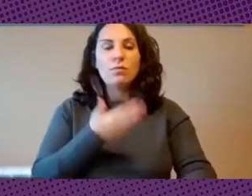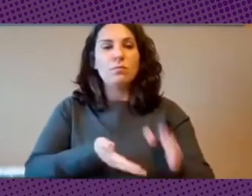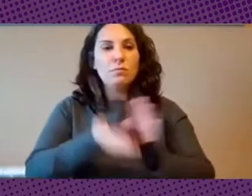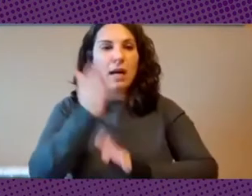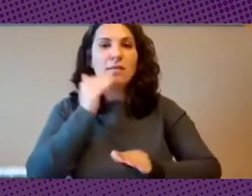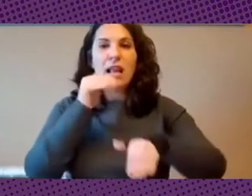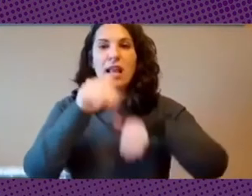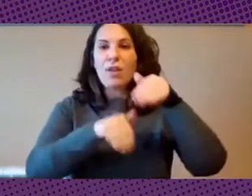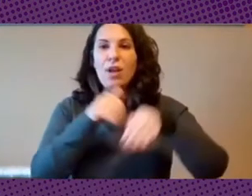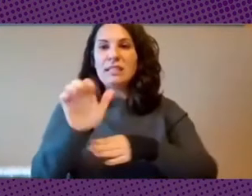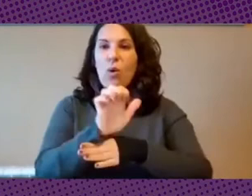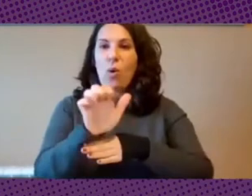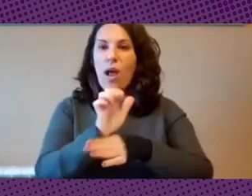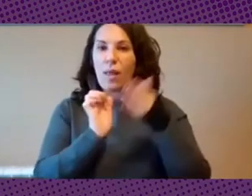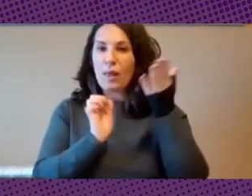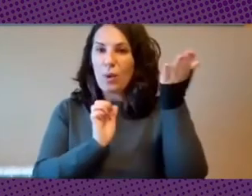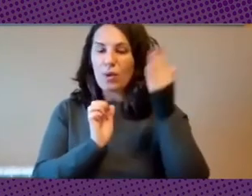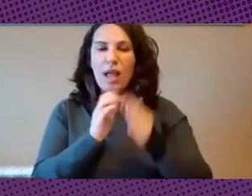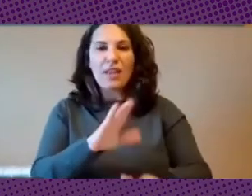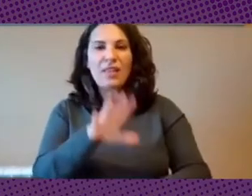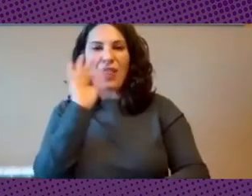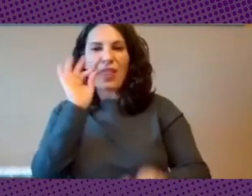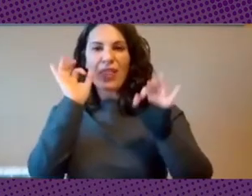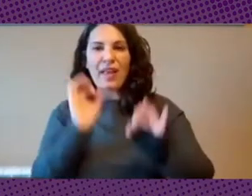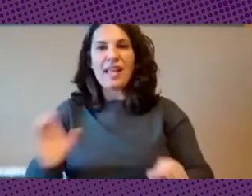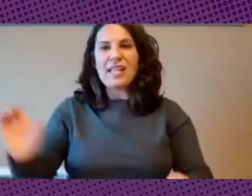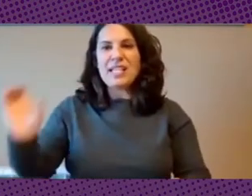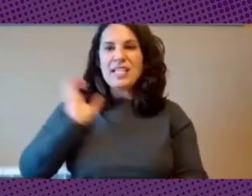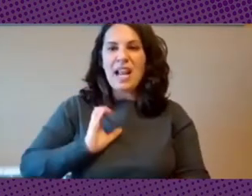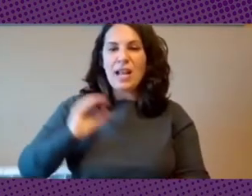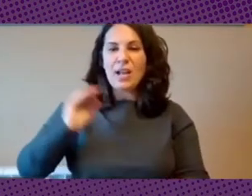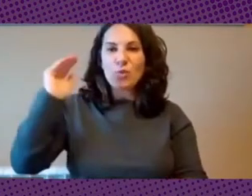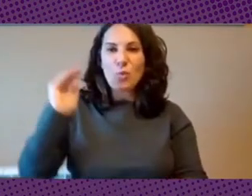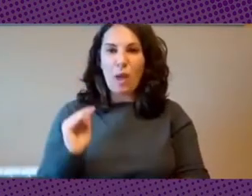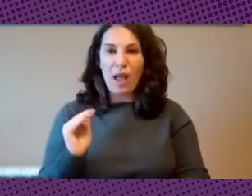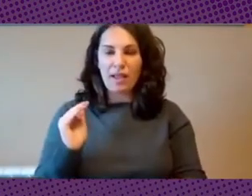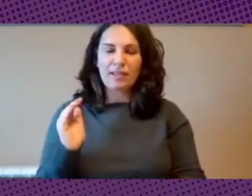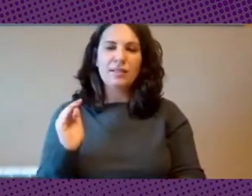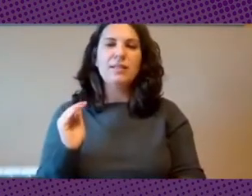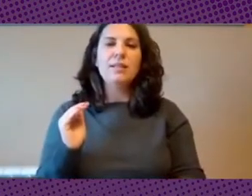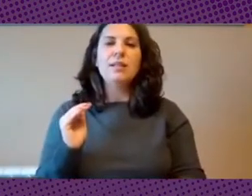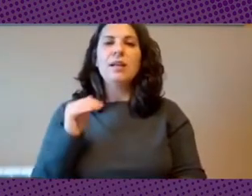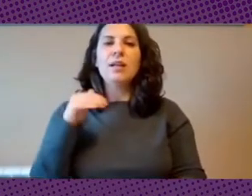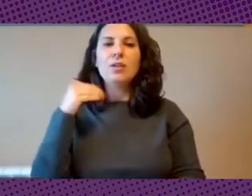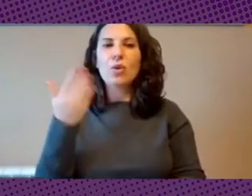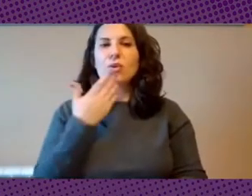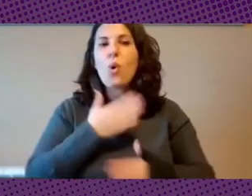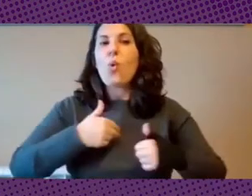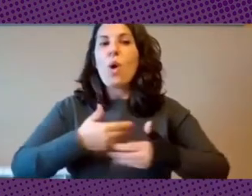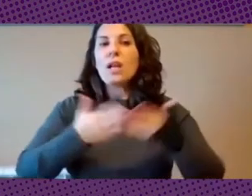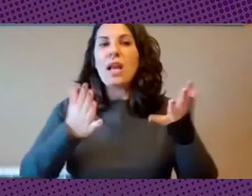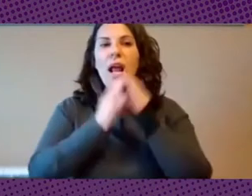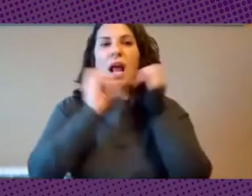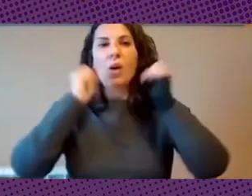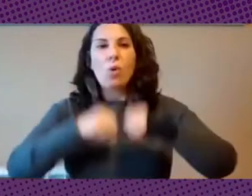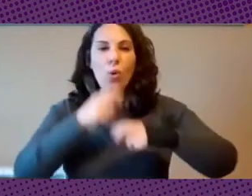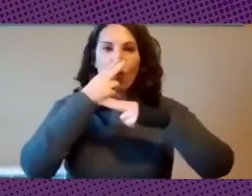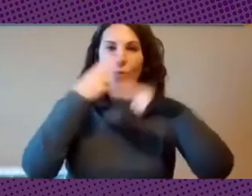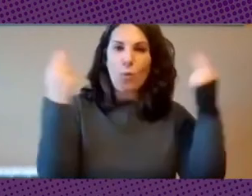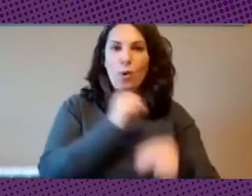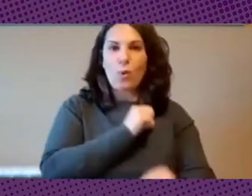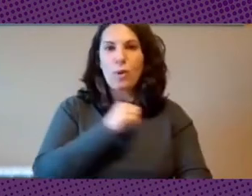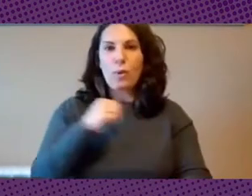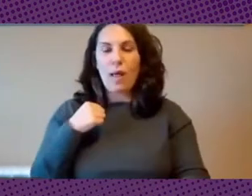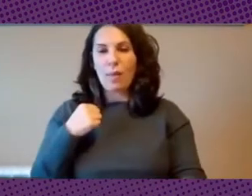any PPP contract that Ecuador has signed with private investors will require the state of Ecuador to